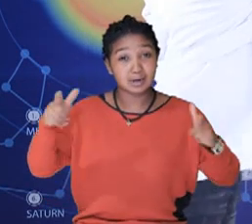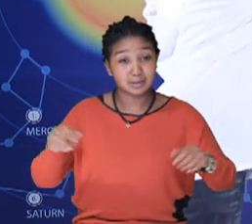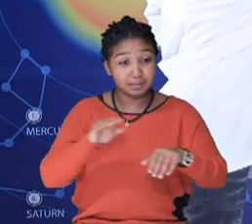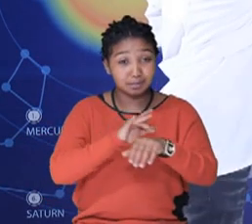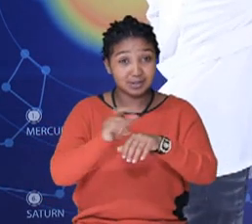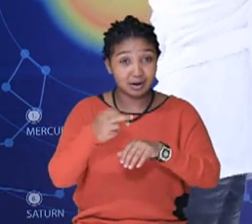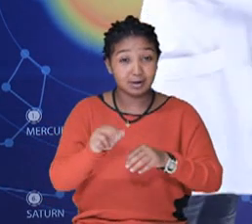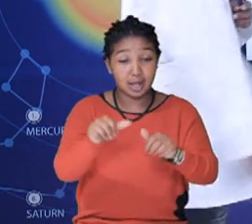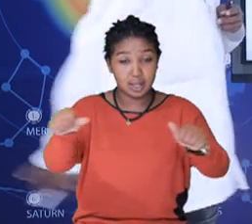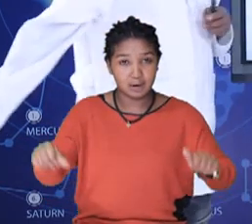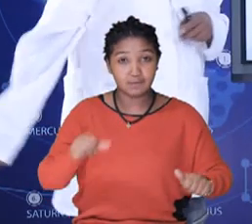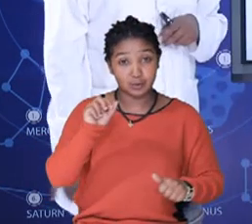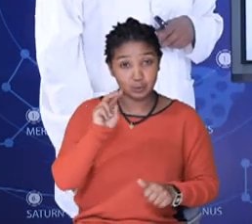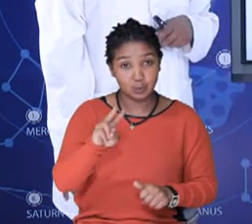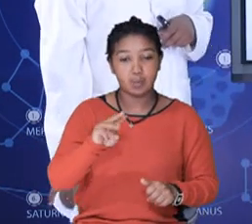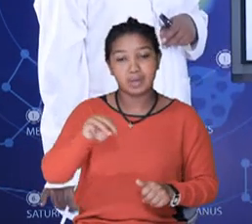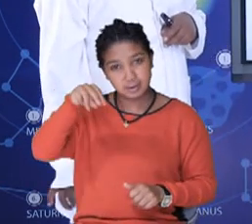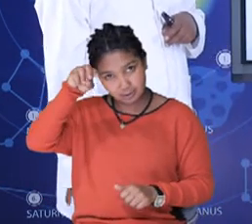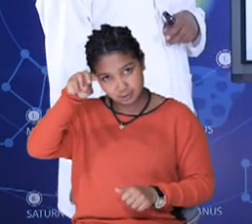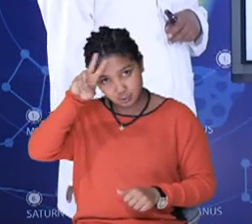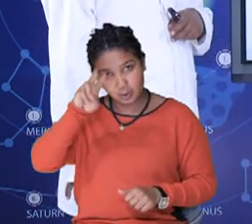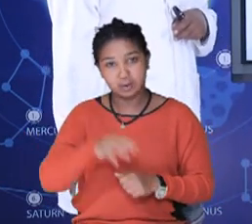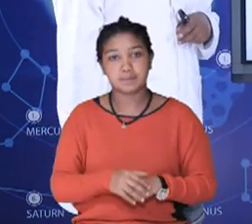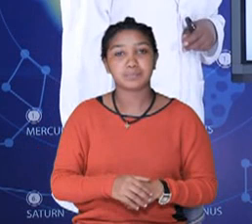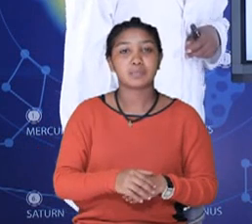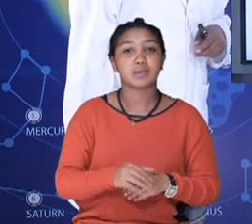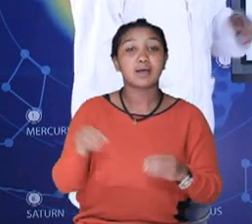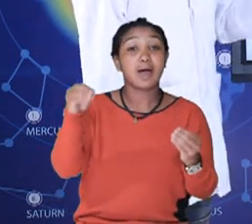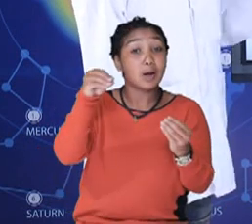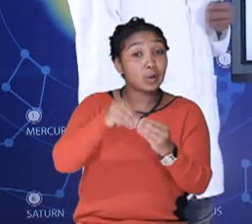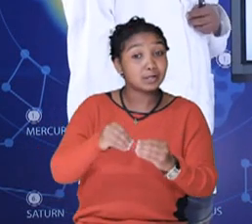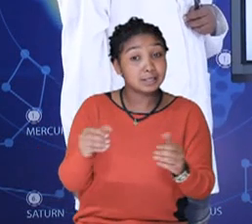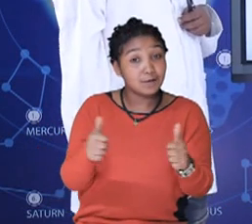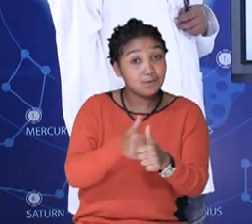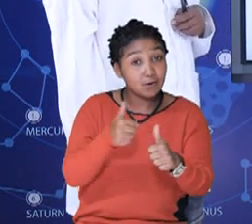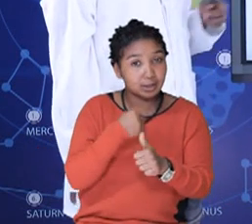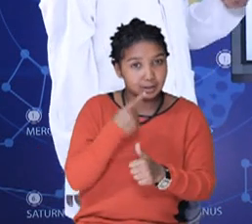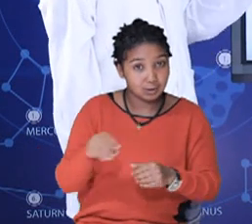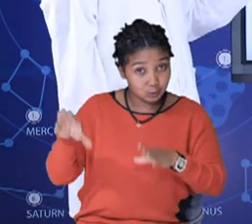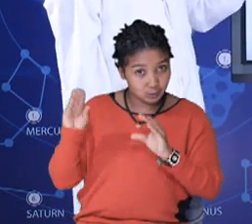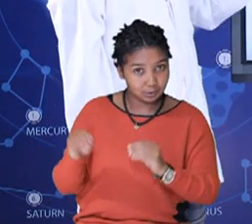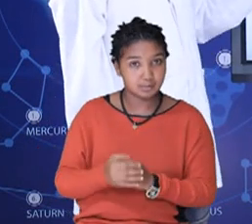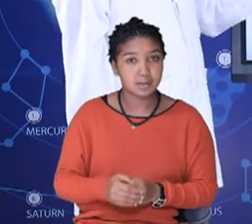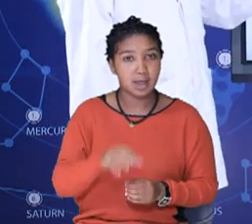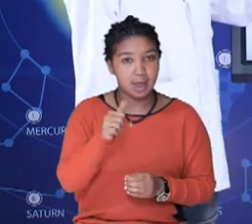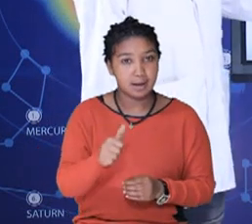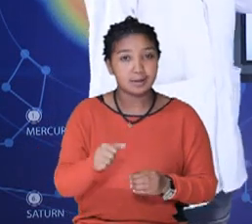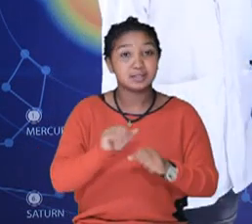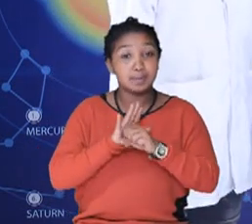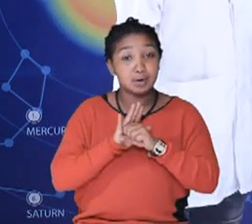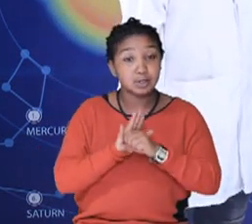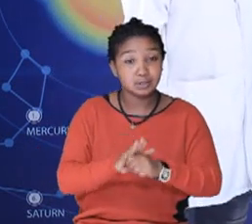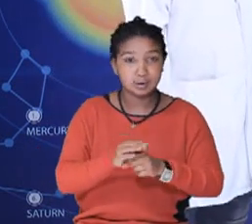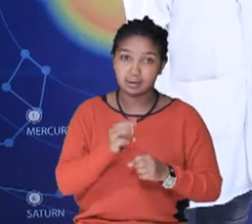has an area of 2 meters square. Calculate the following, it says. Student, A, the